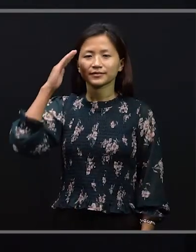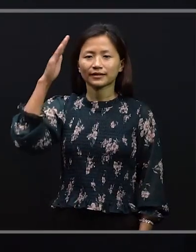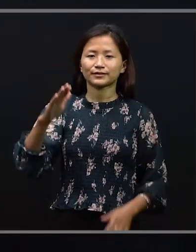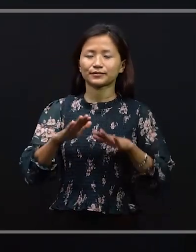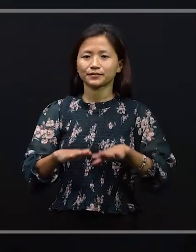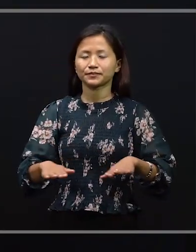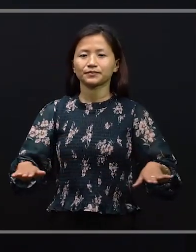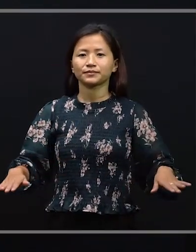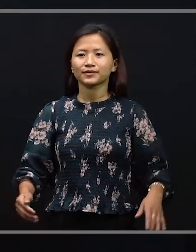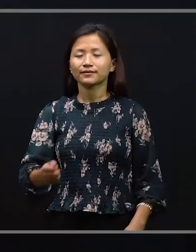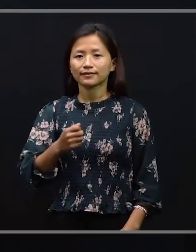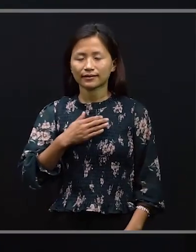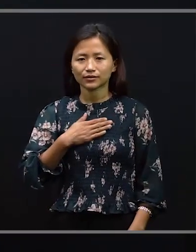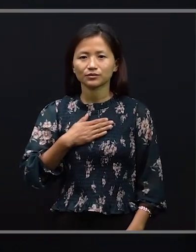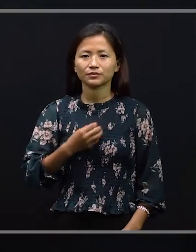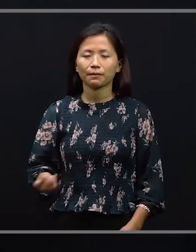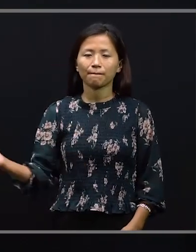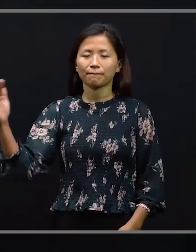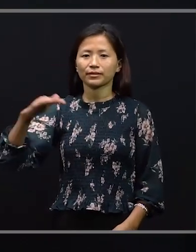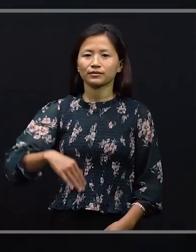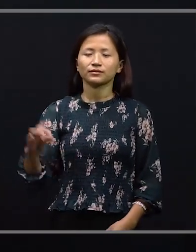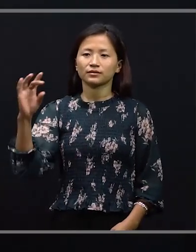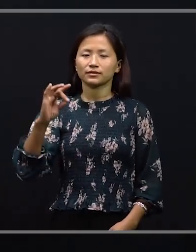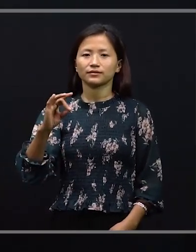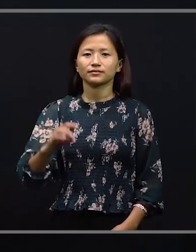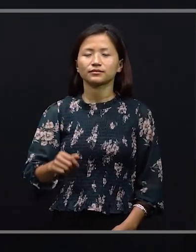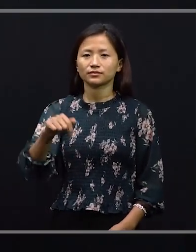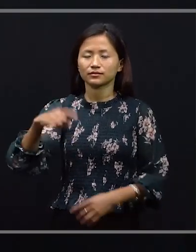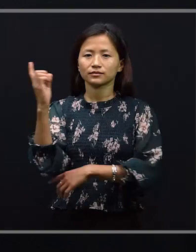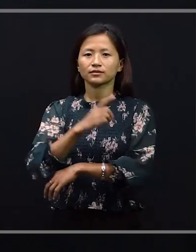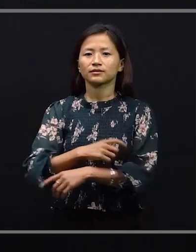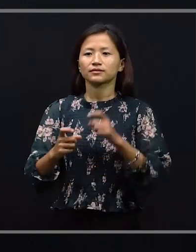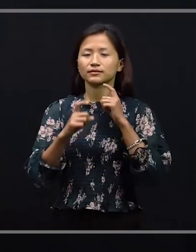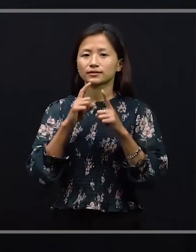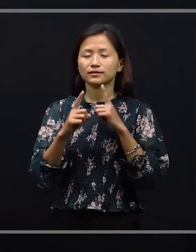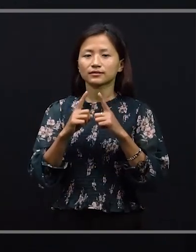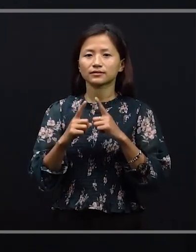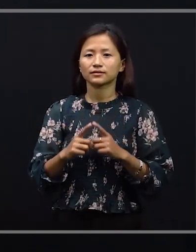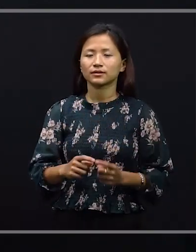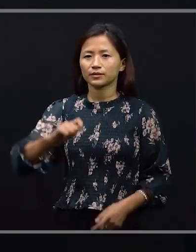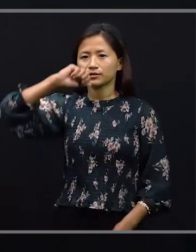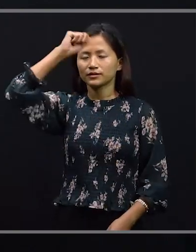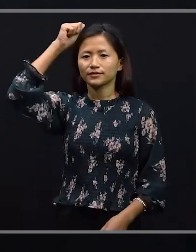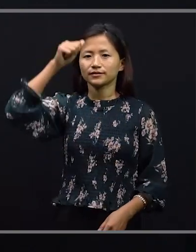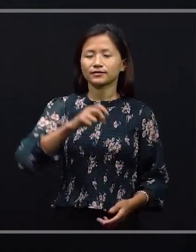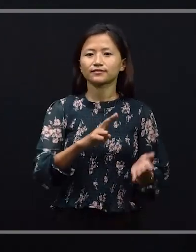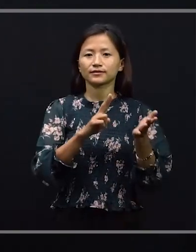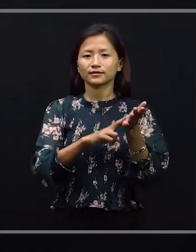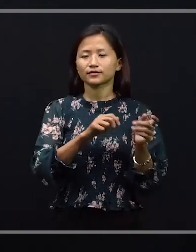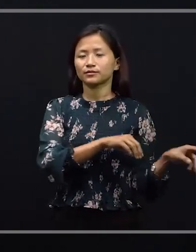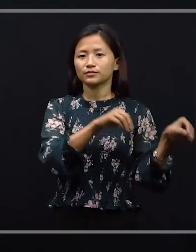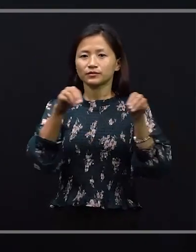Hello students, glad to be back with you again. Today we will be discussing about Indian national